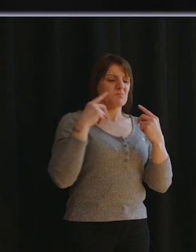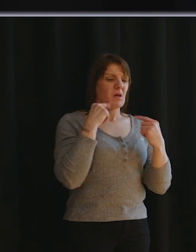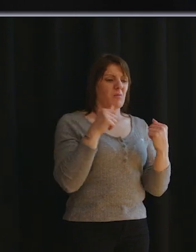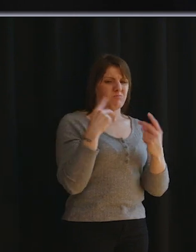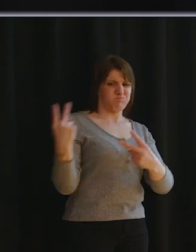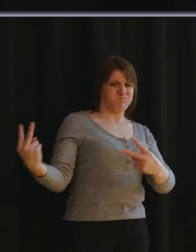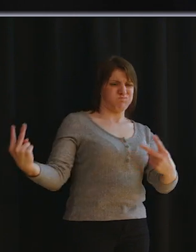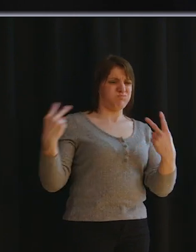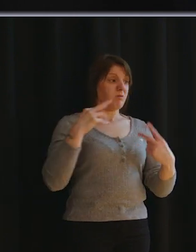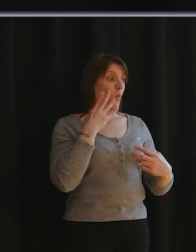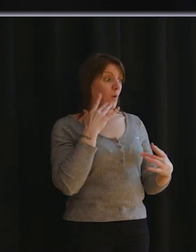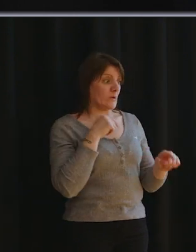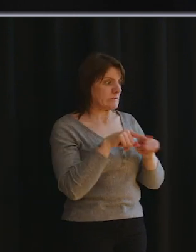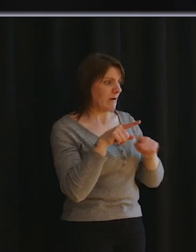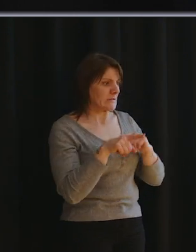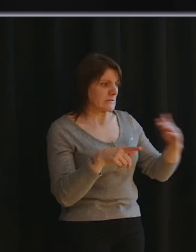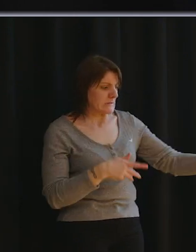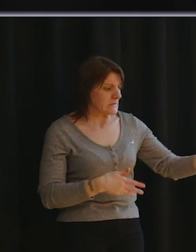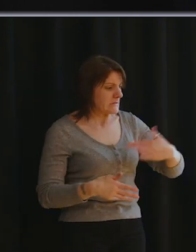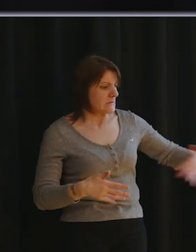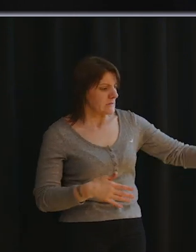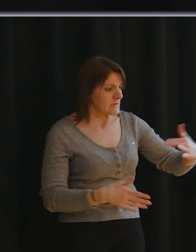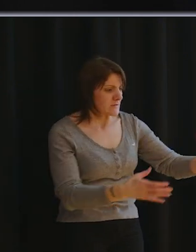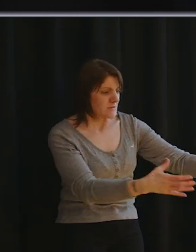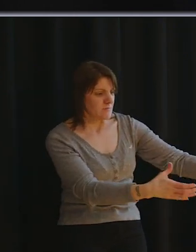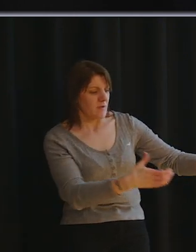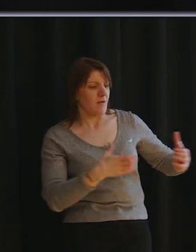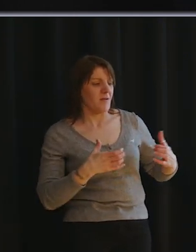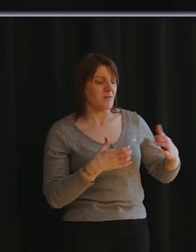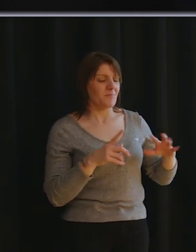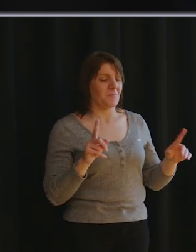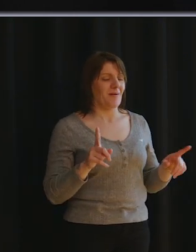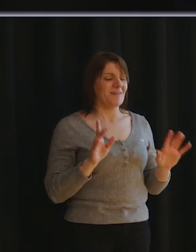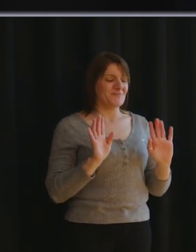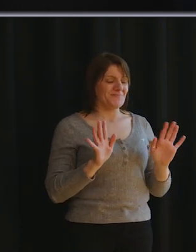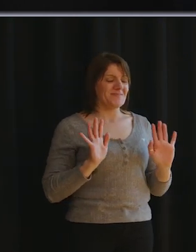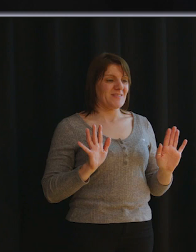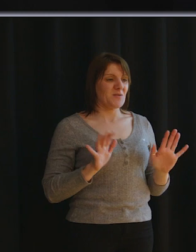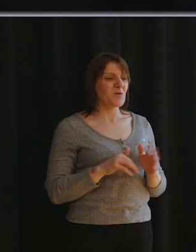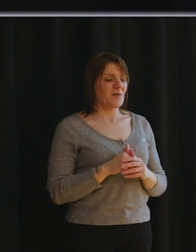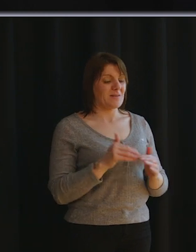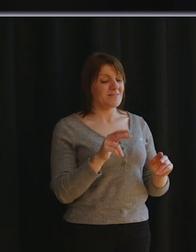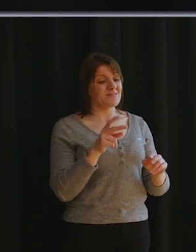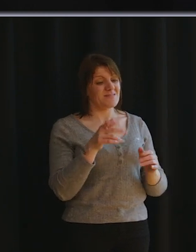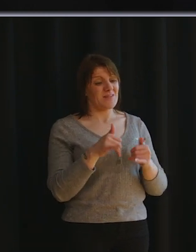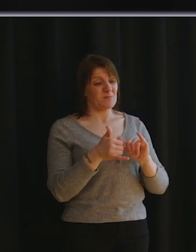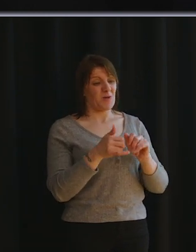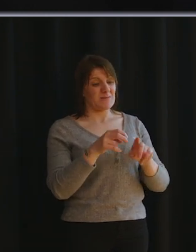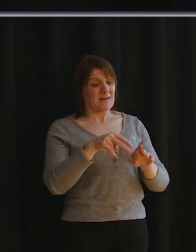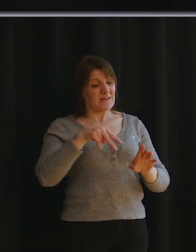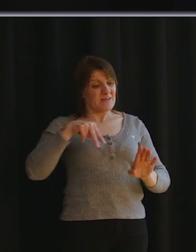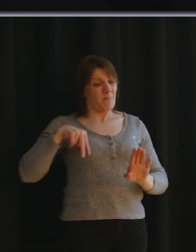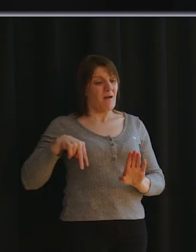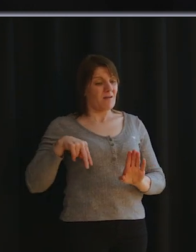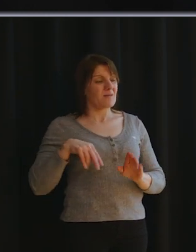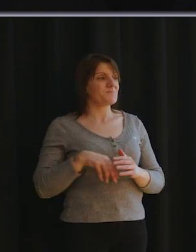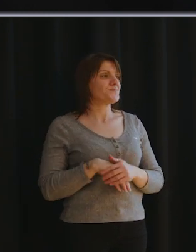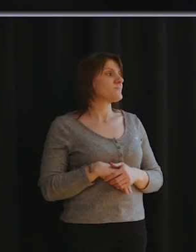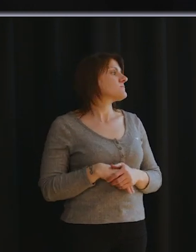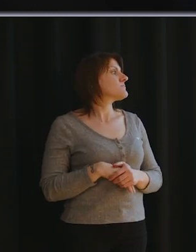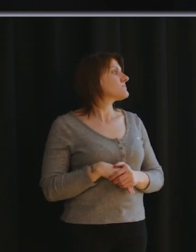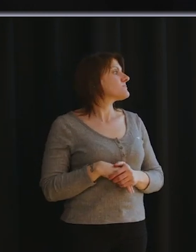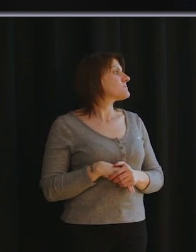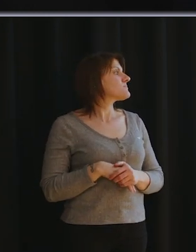ropes was quite intense, but you have to take a step back. I'm not quite sure